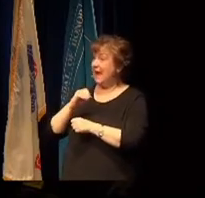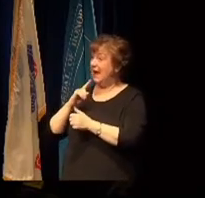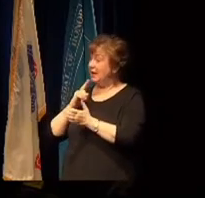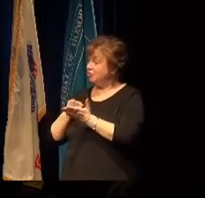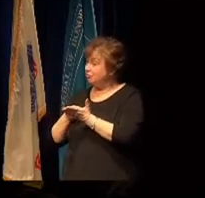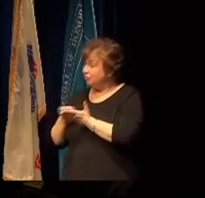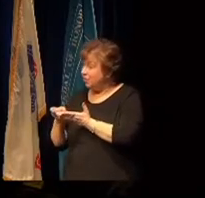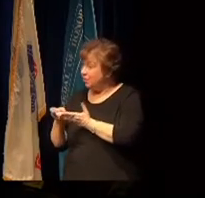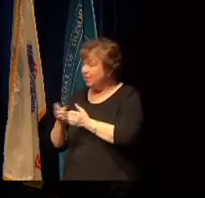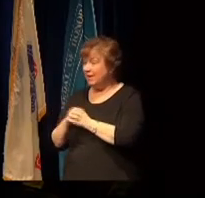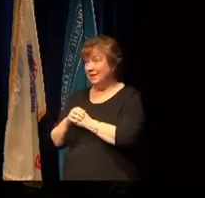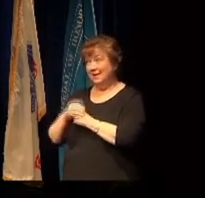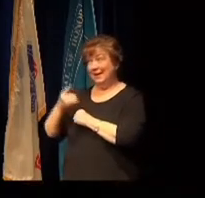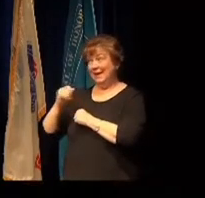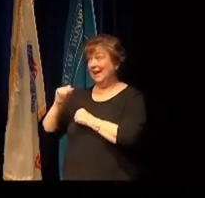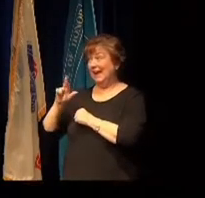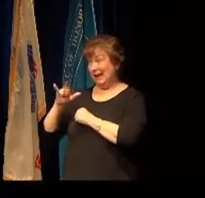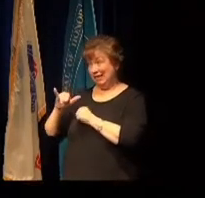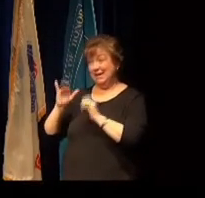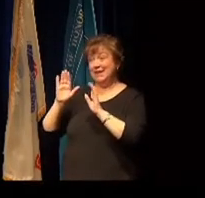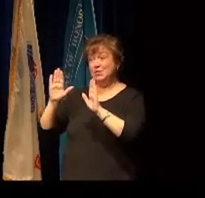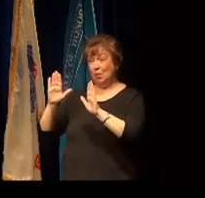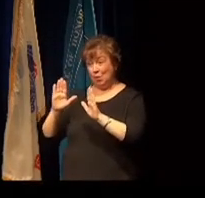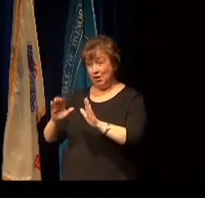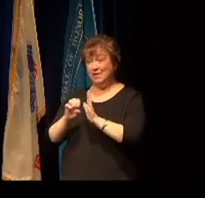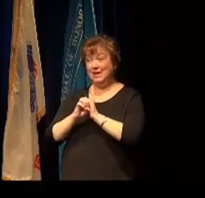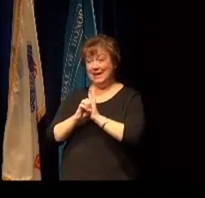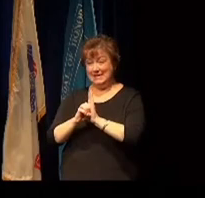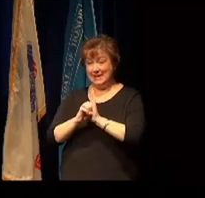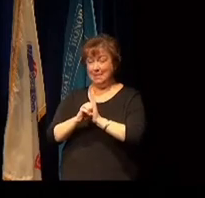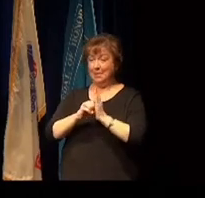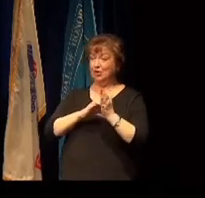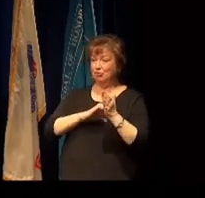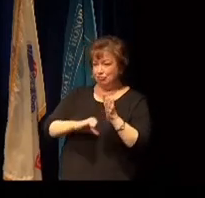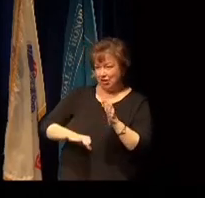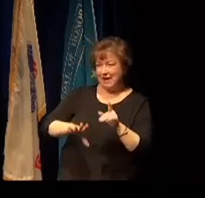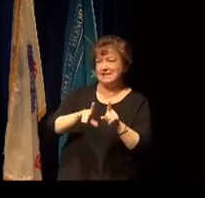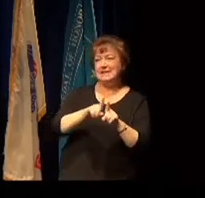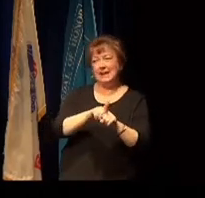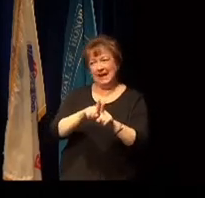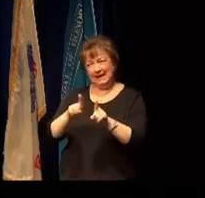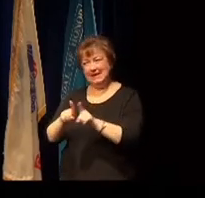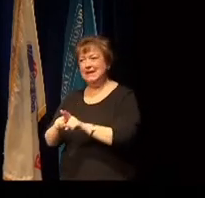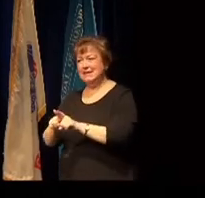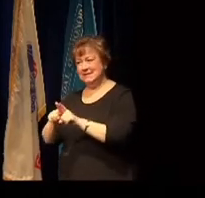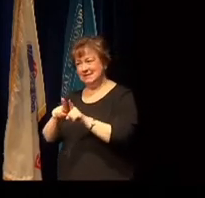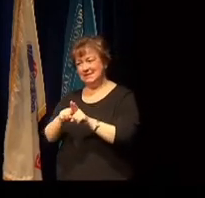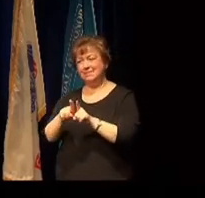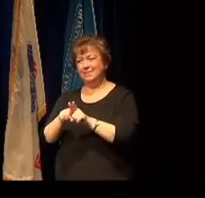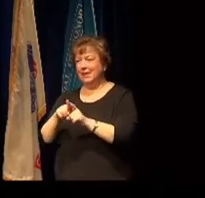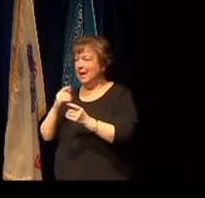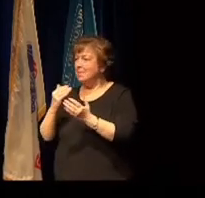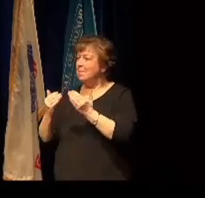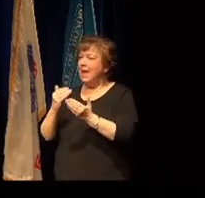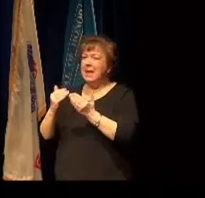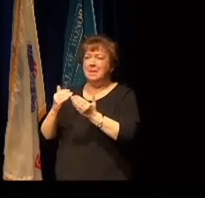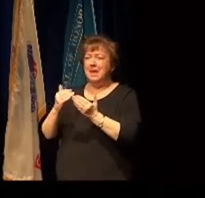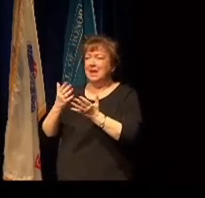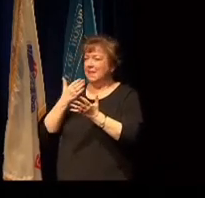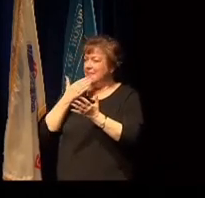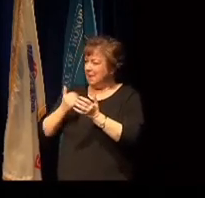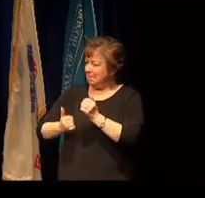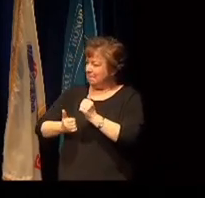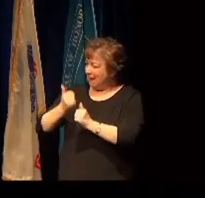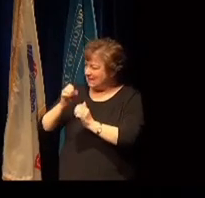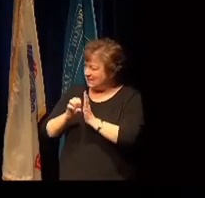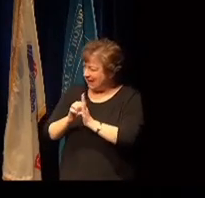Gary is a wonderful example of Christ-likeness. Maybe the greatest example that